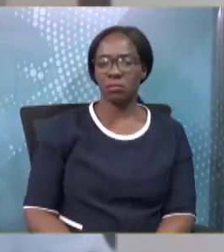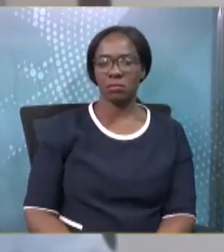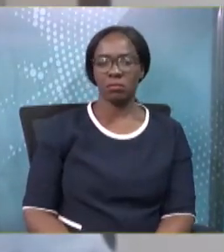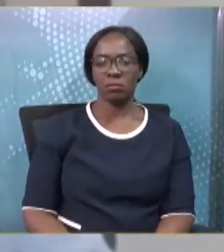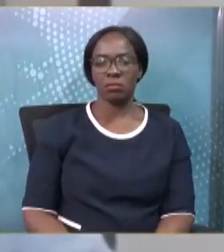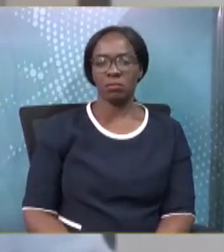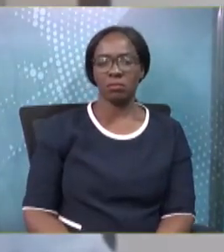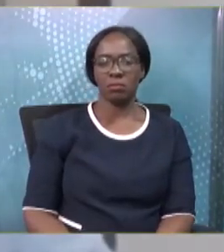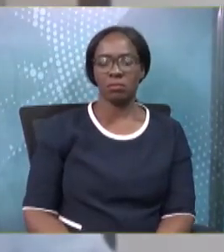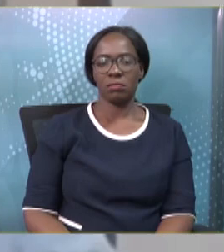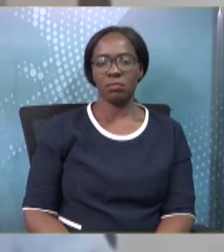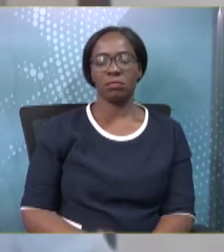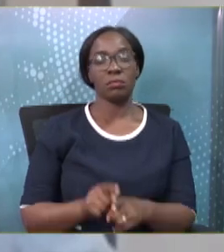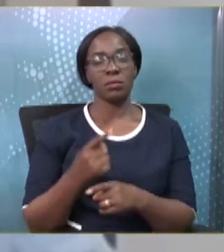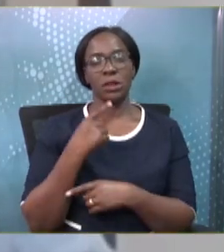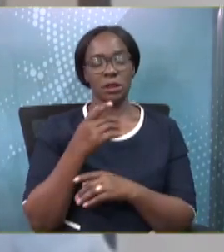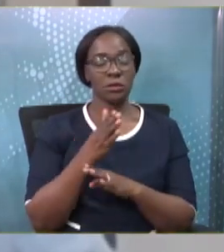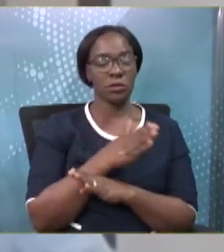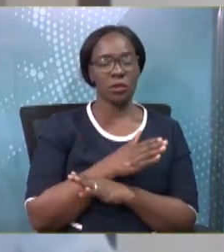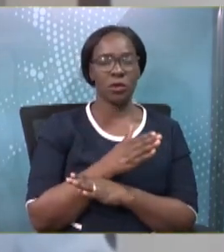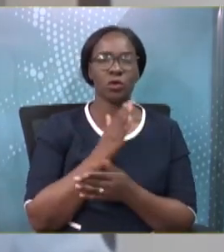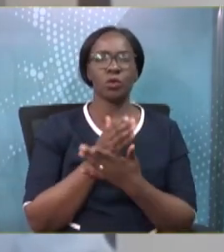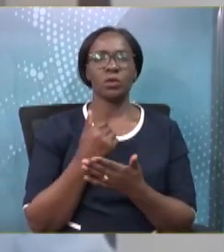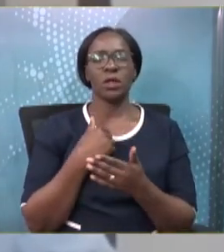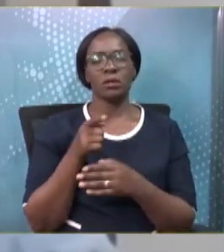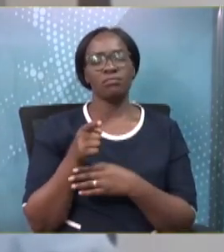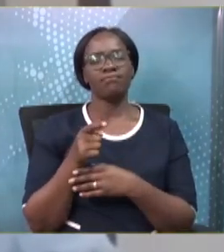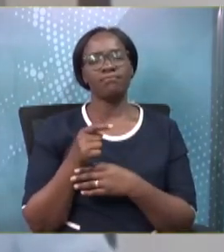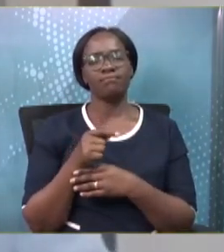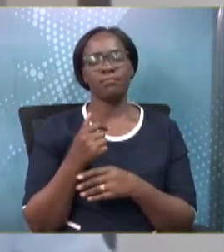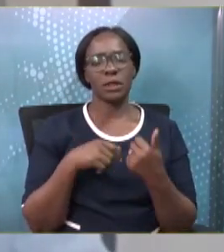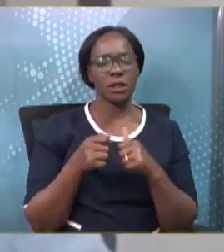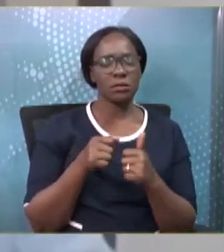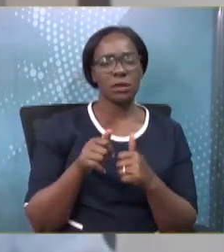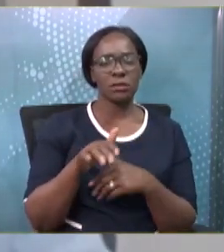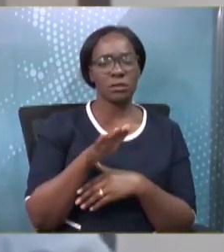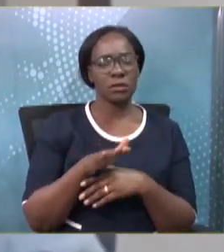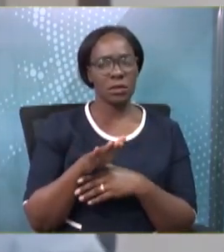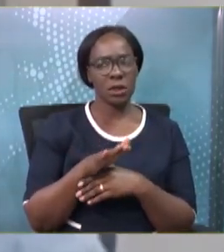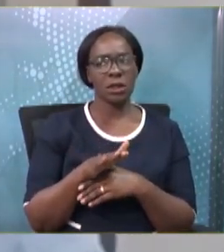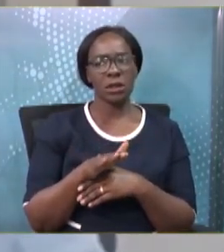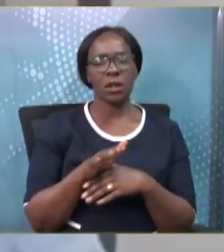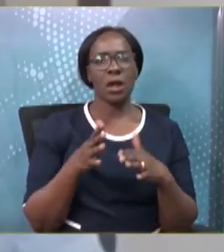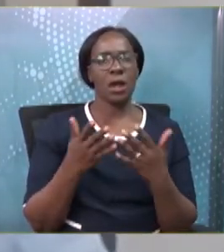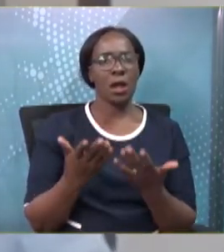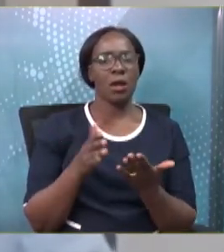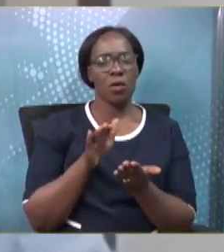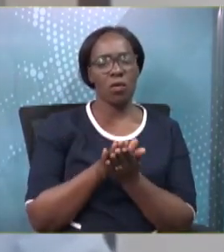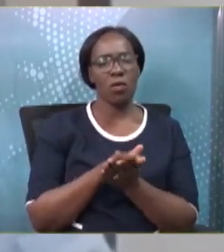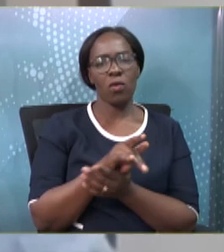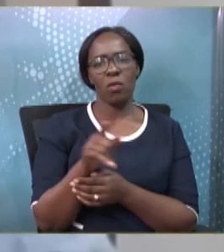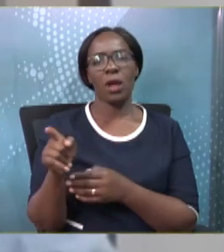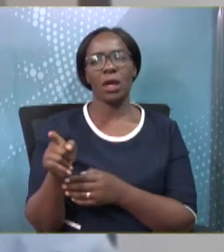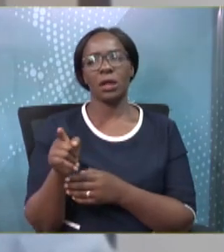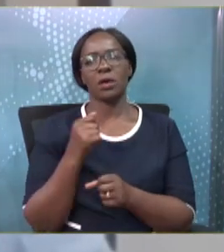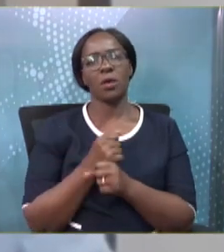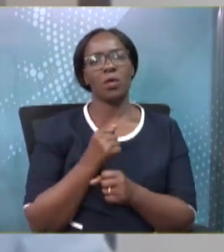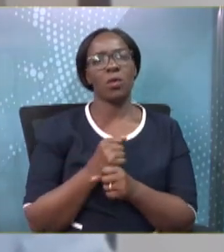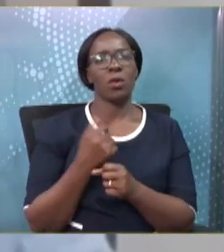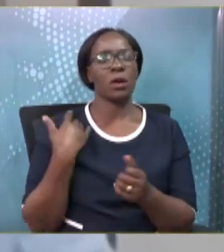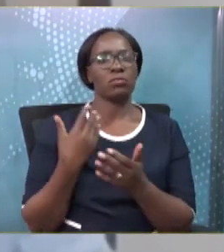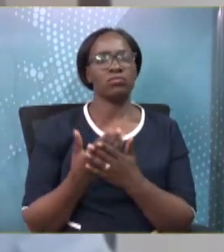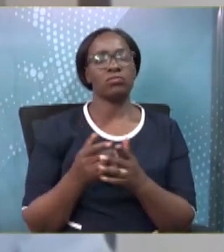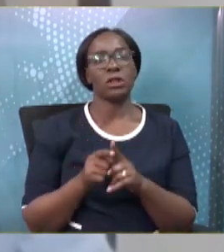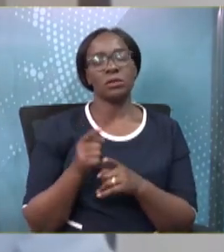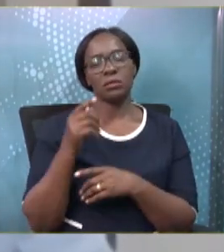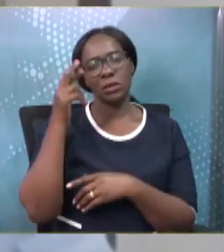As I highlighted earlier, there's been a sense of proactivity in terms of how the banking sector has been operating